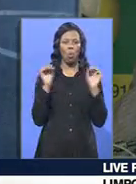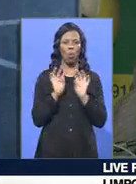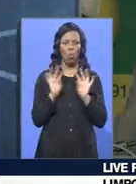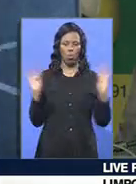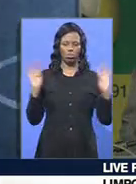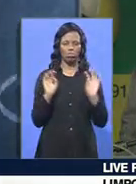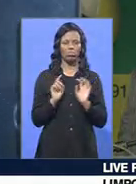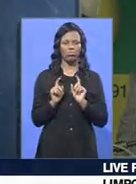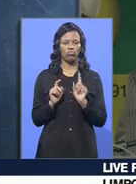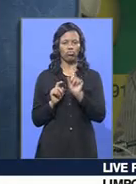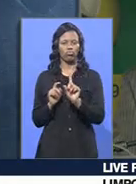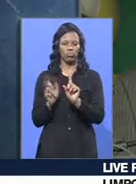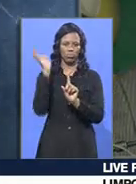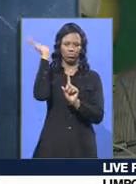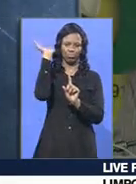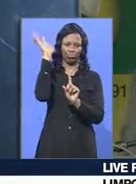We acknowledge